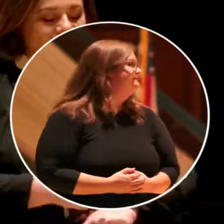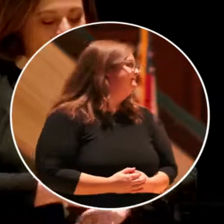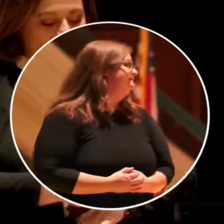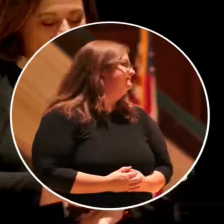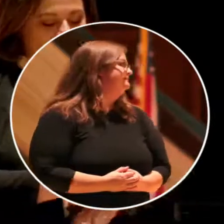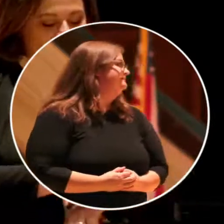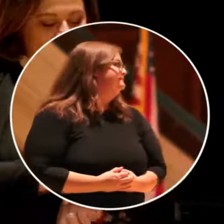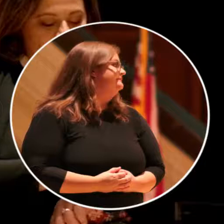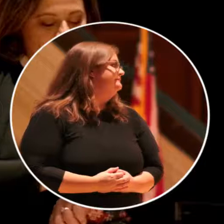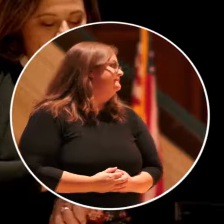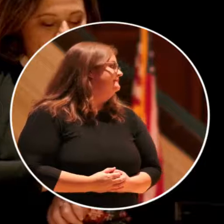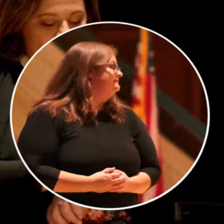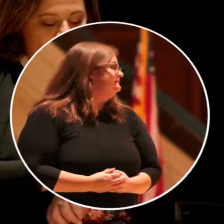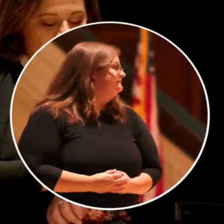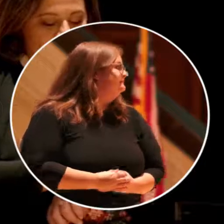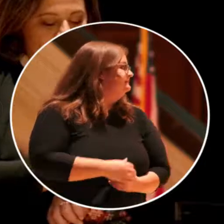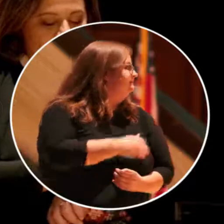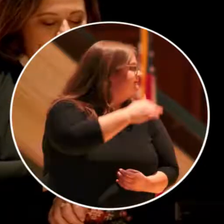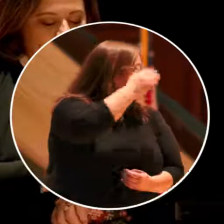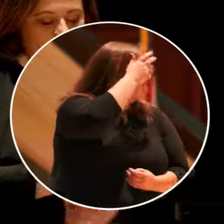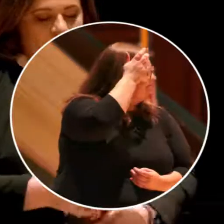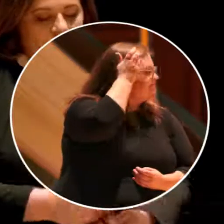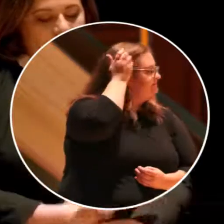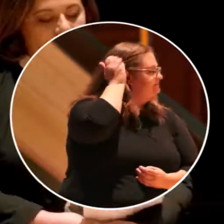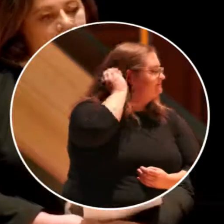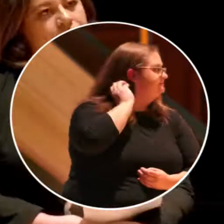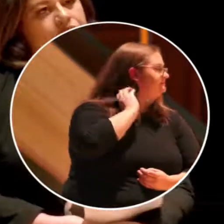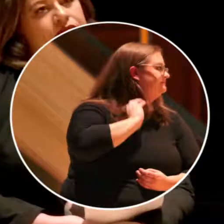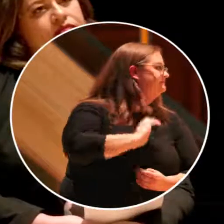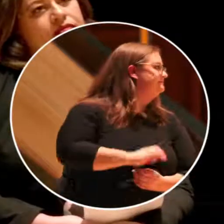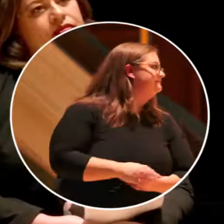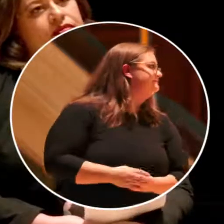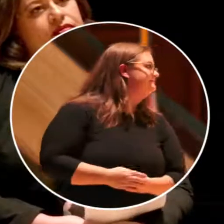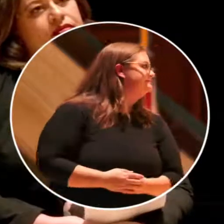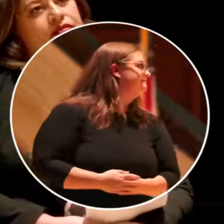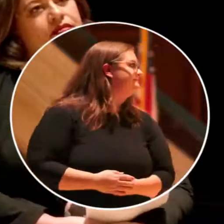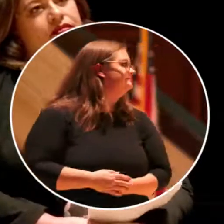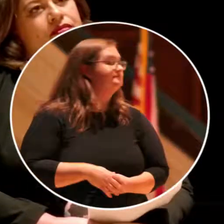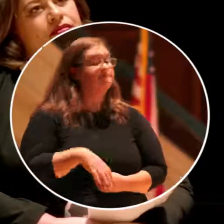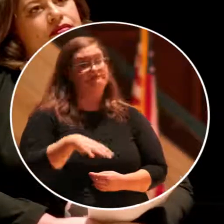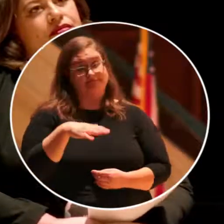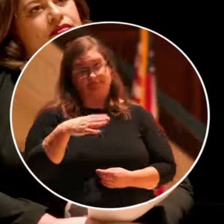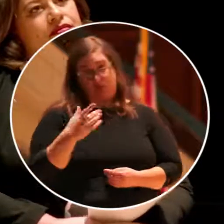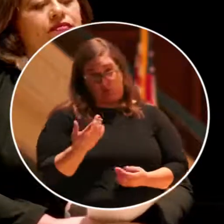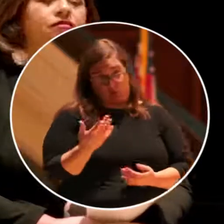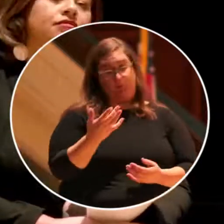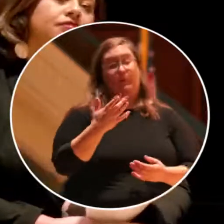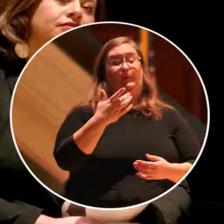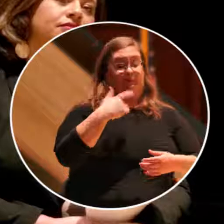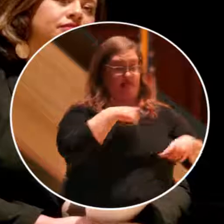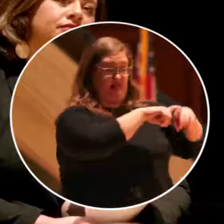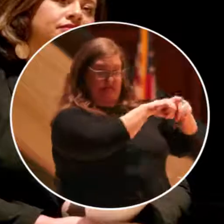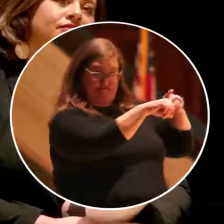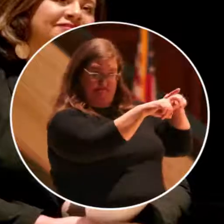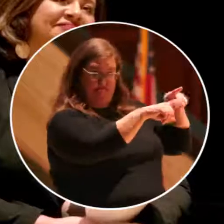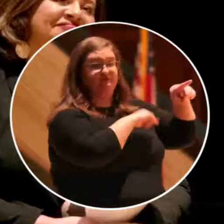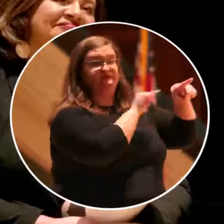back of her closet behind her hanging clothes that my brother and I had discovered she used to hide our Christmas